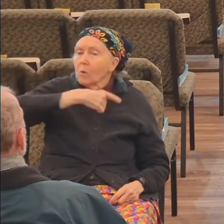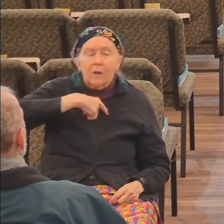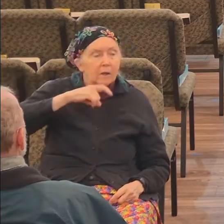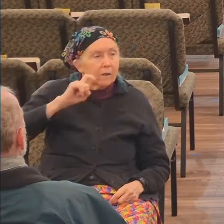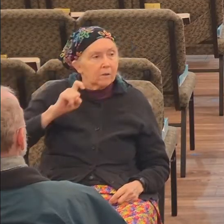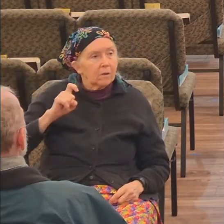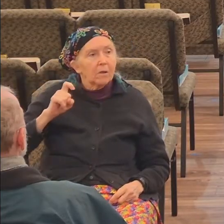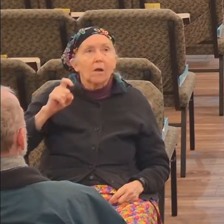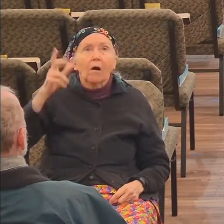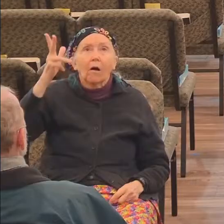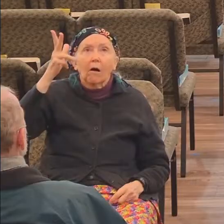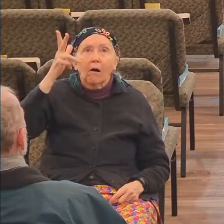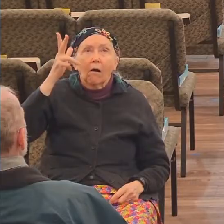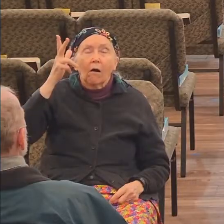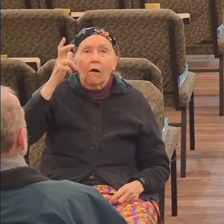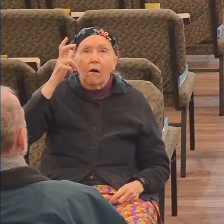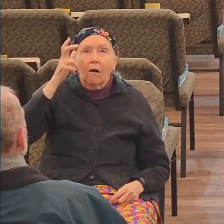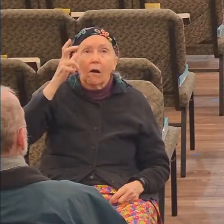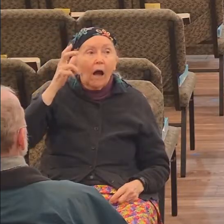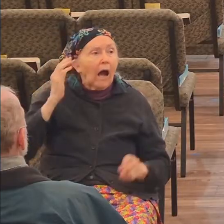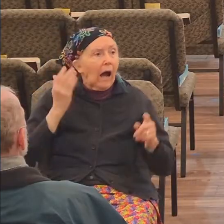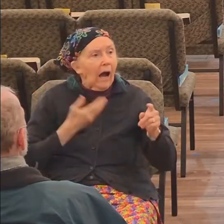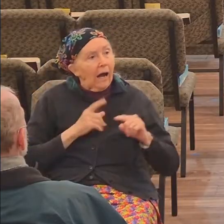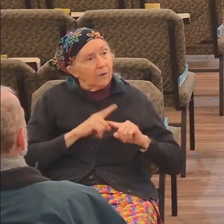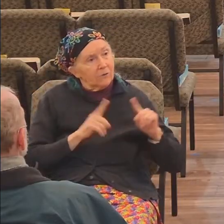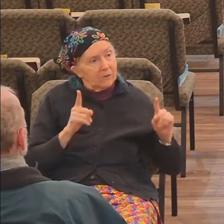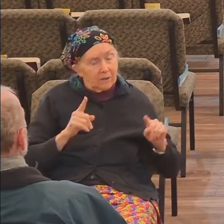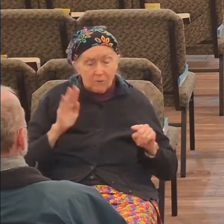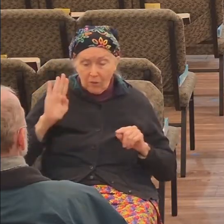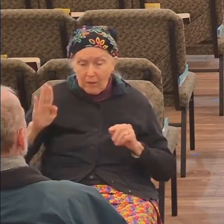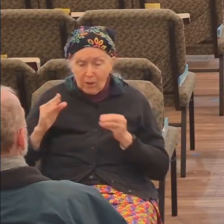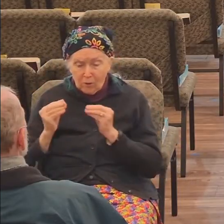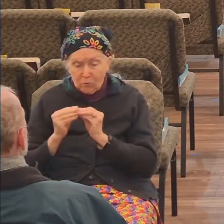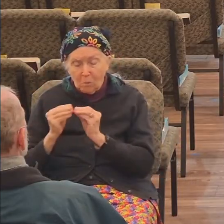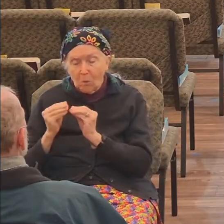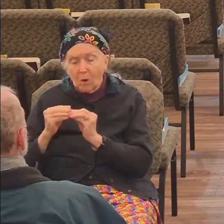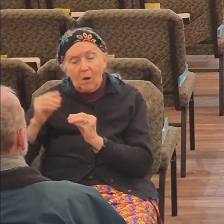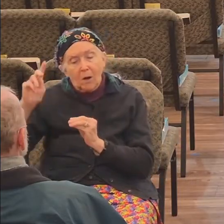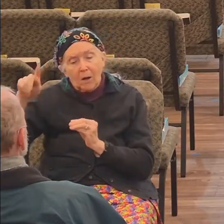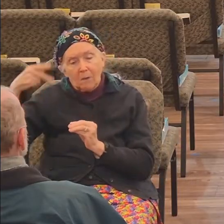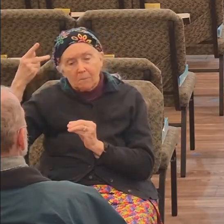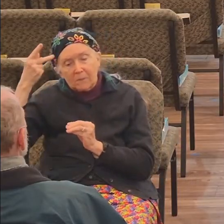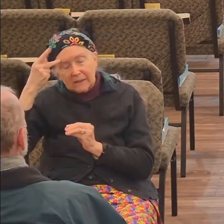Ours is different a little bit. Theirs is more political. Okay. Ours is more